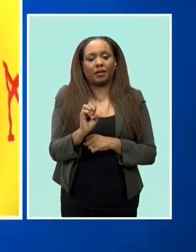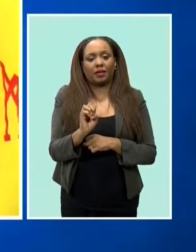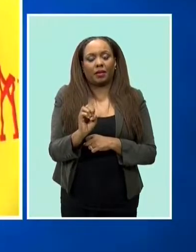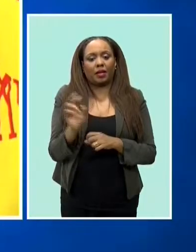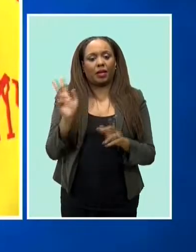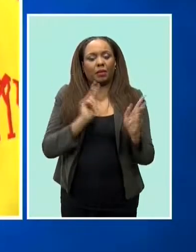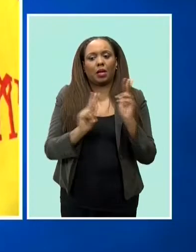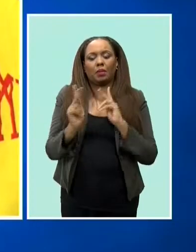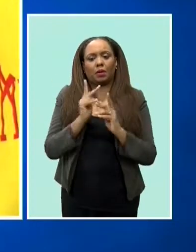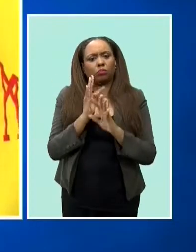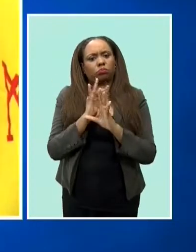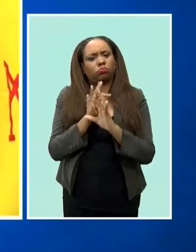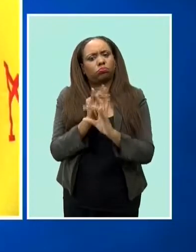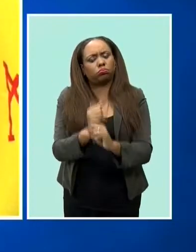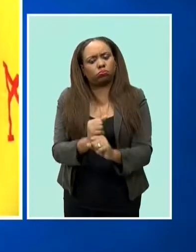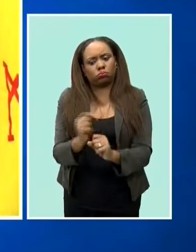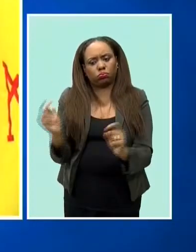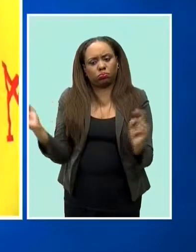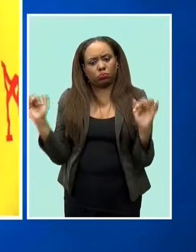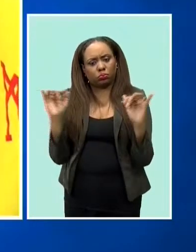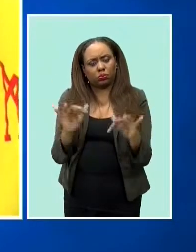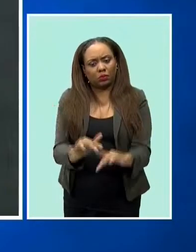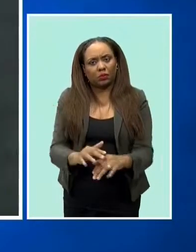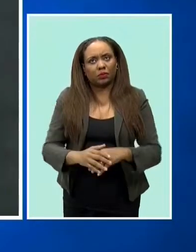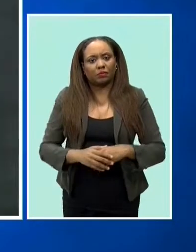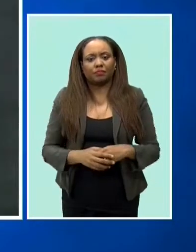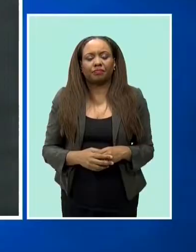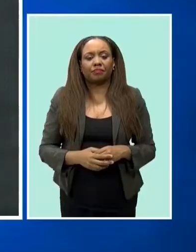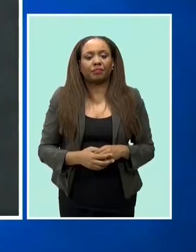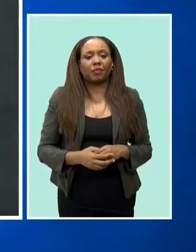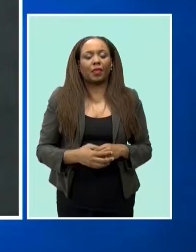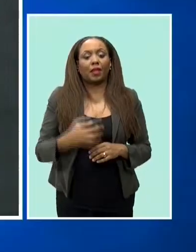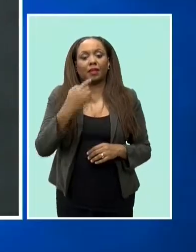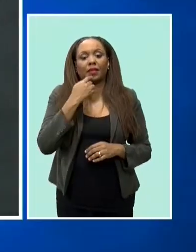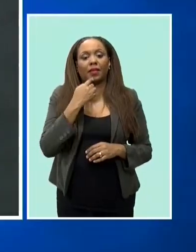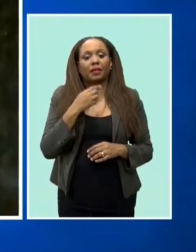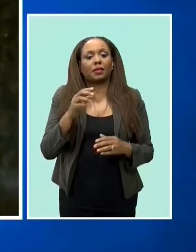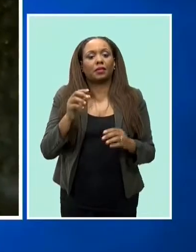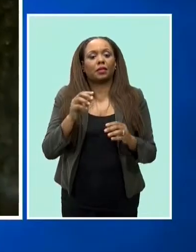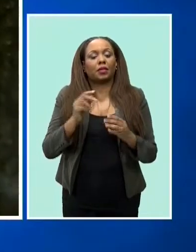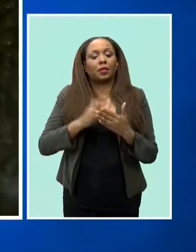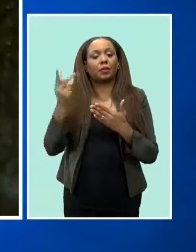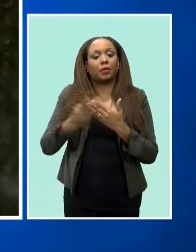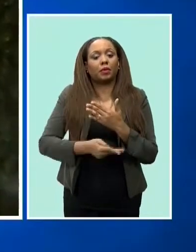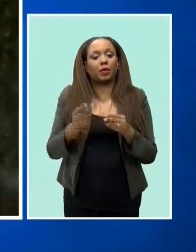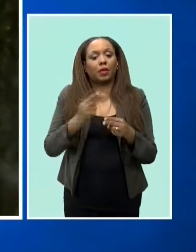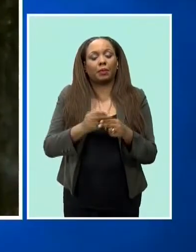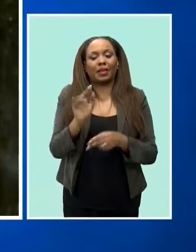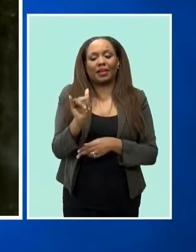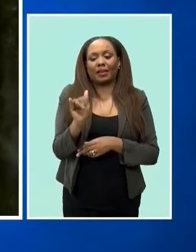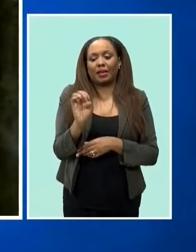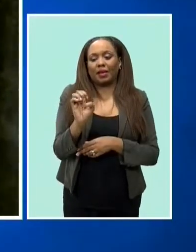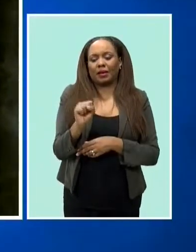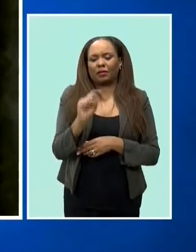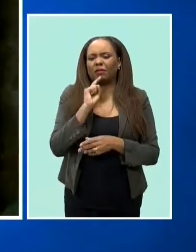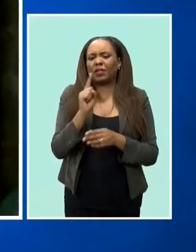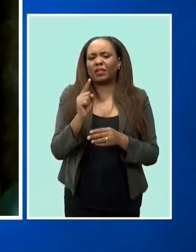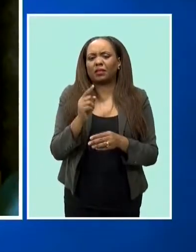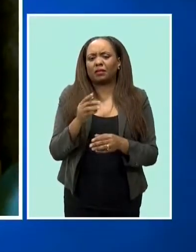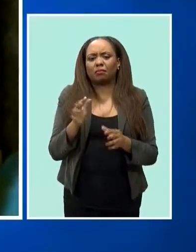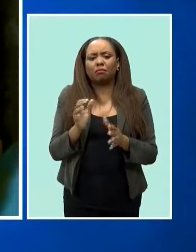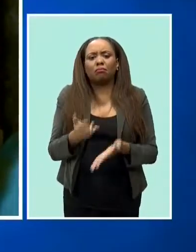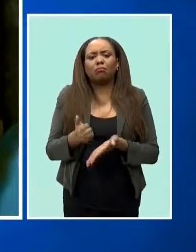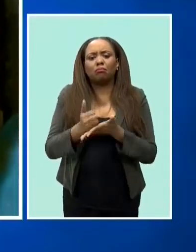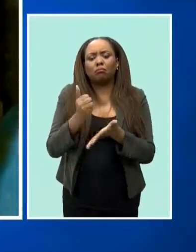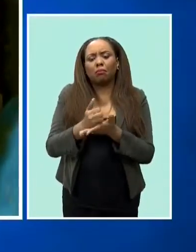themed clothing line there. Ms. Best says Yes has been instrumental to the growth of her business. When I